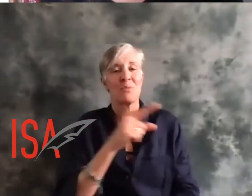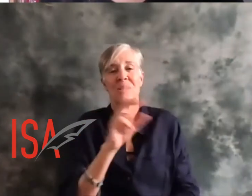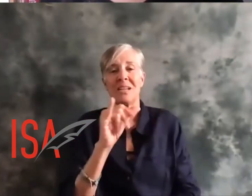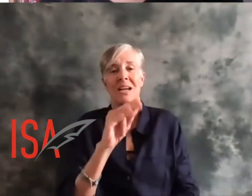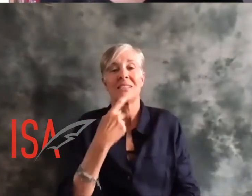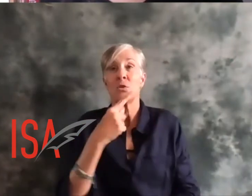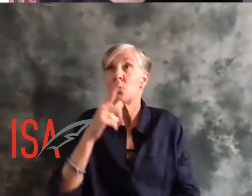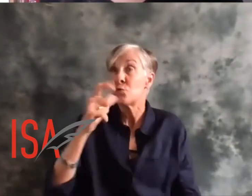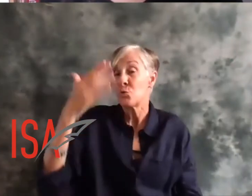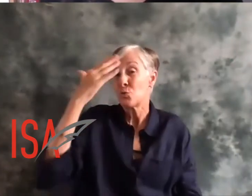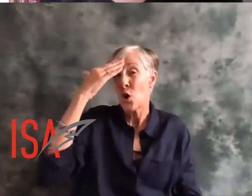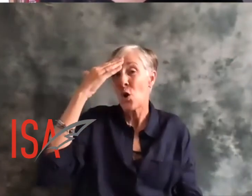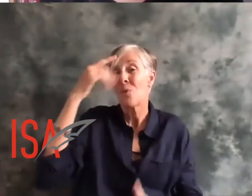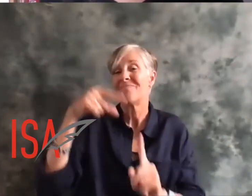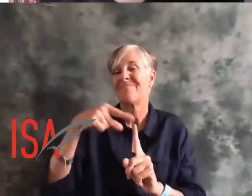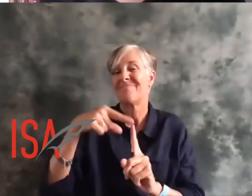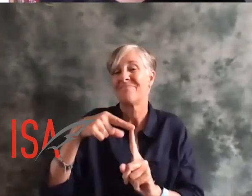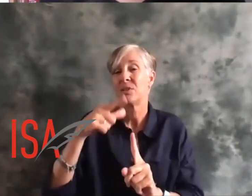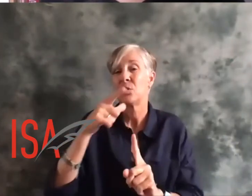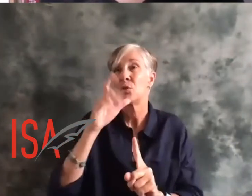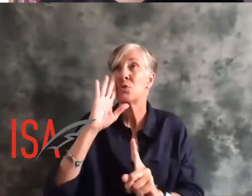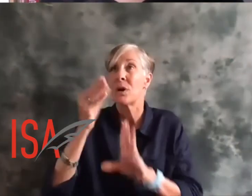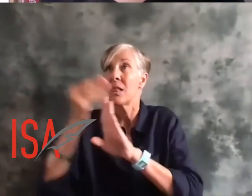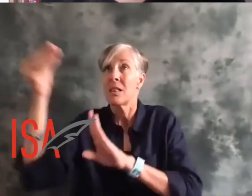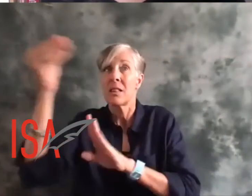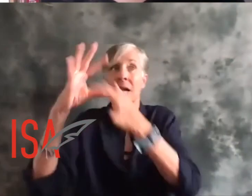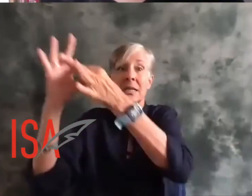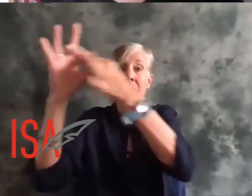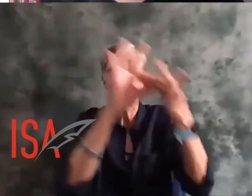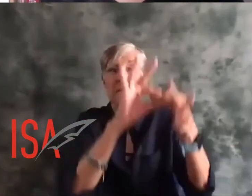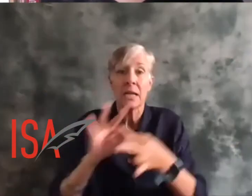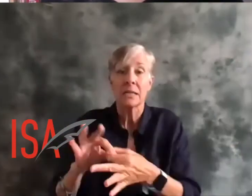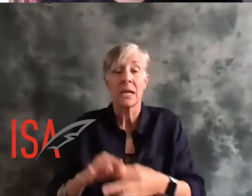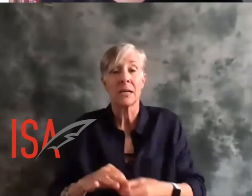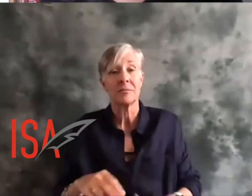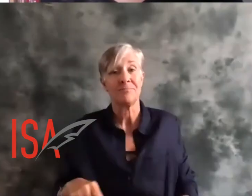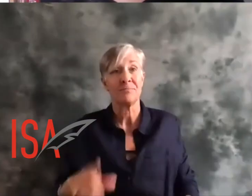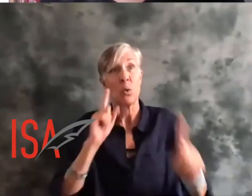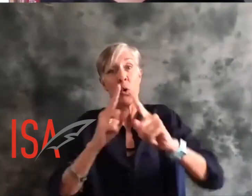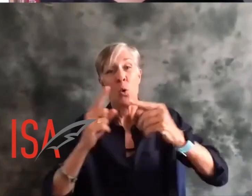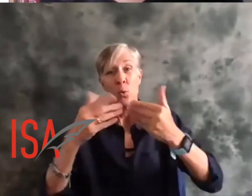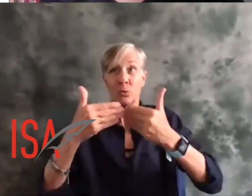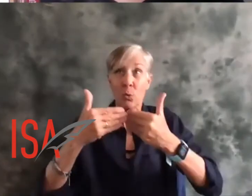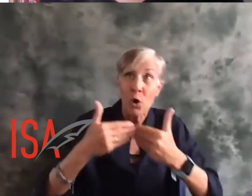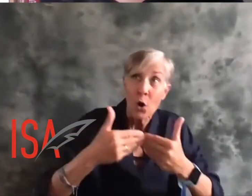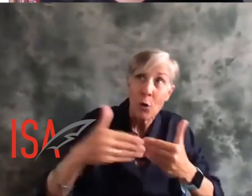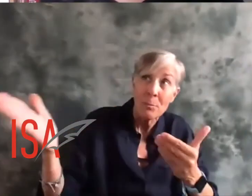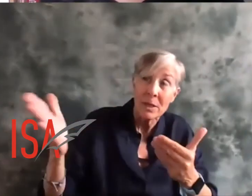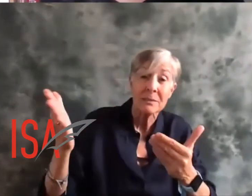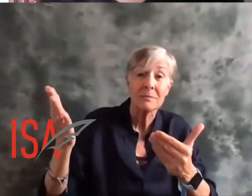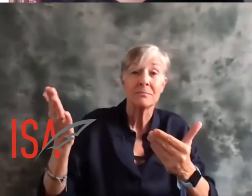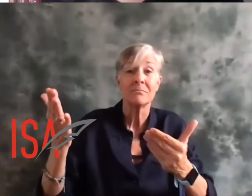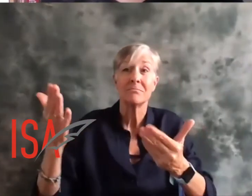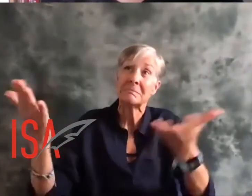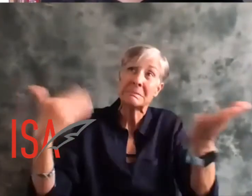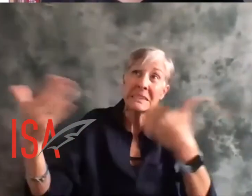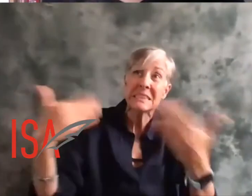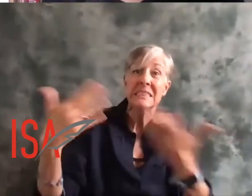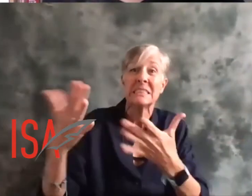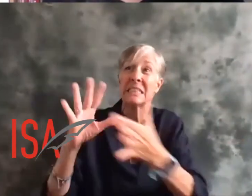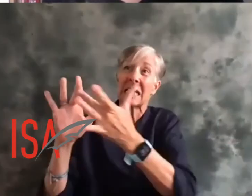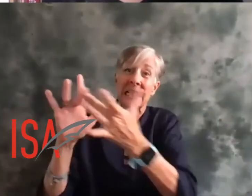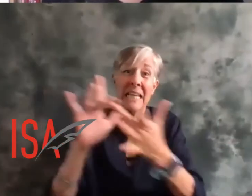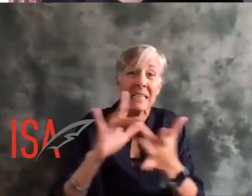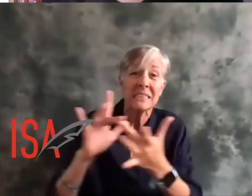you know and who's going to connect you. And the goal is to open the doors so that various folks can come in and